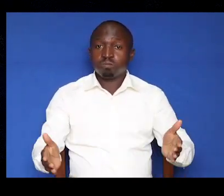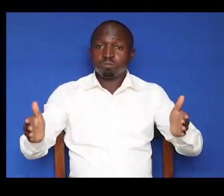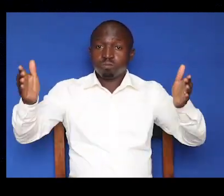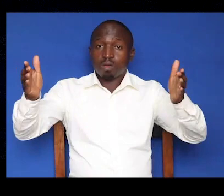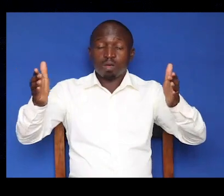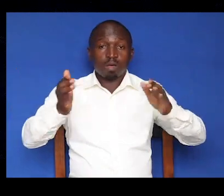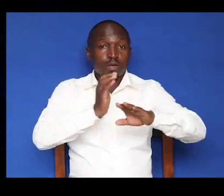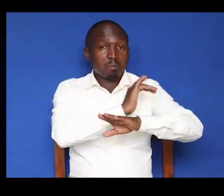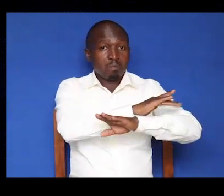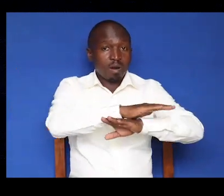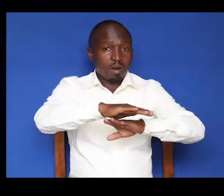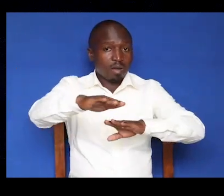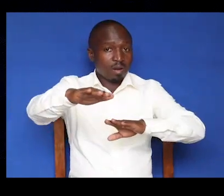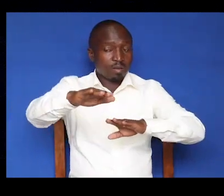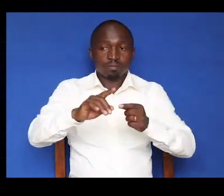has